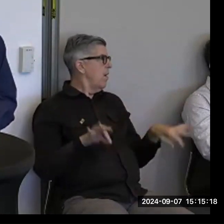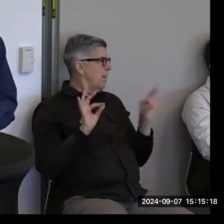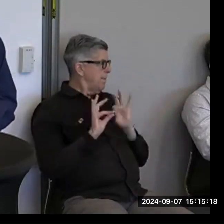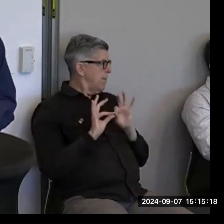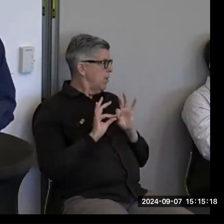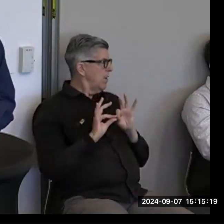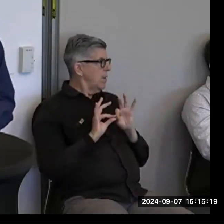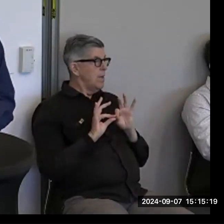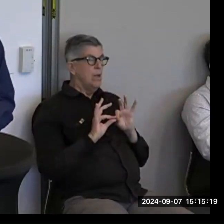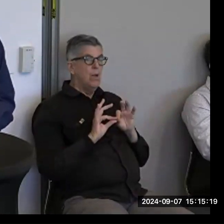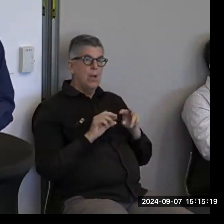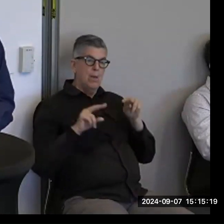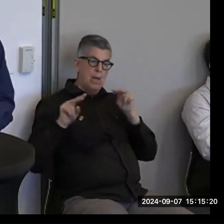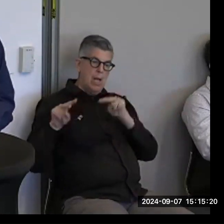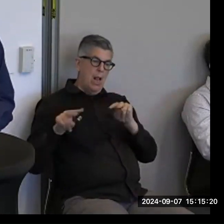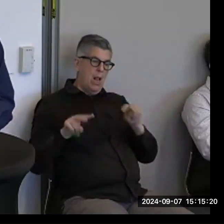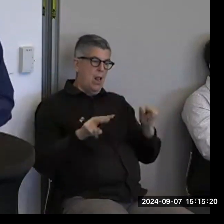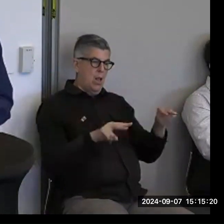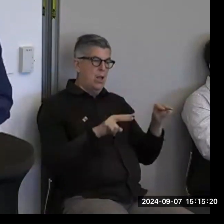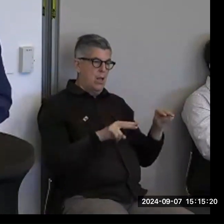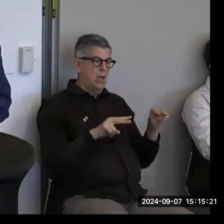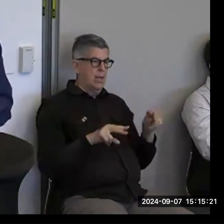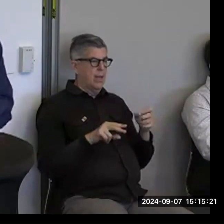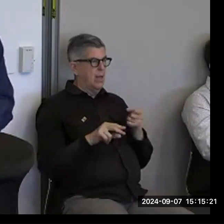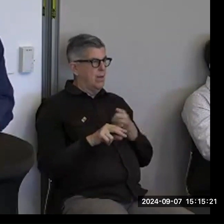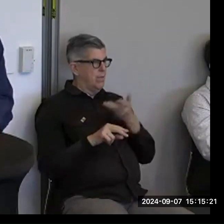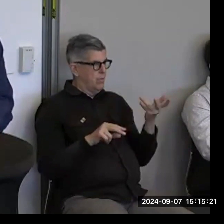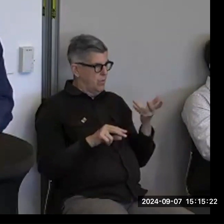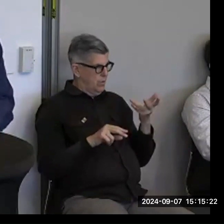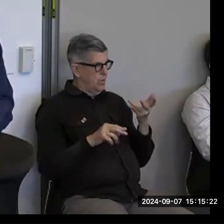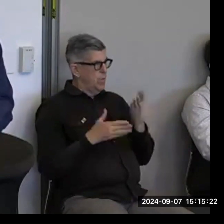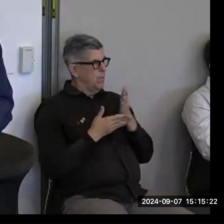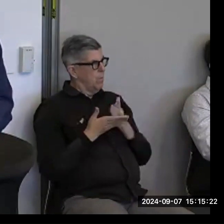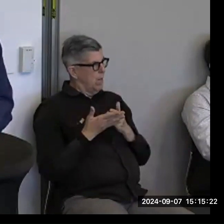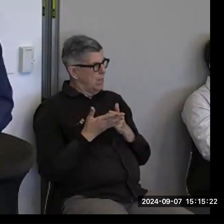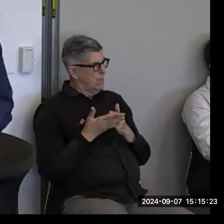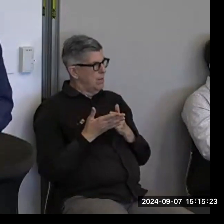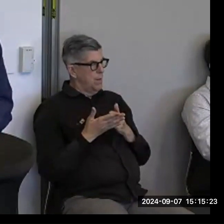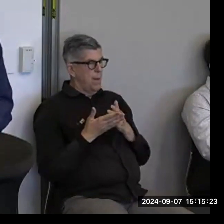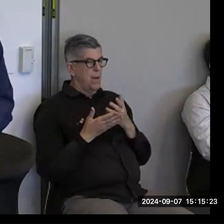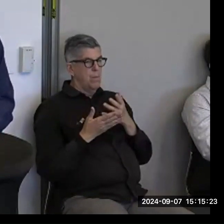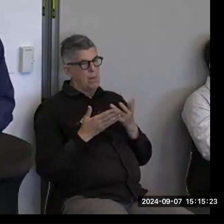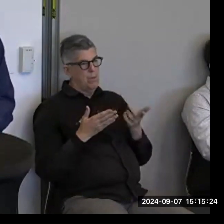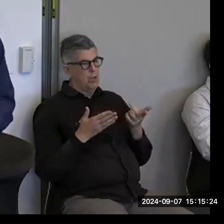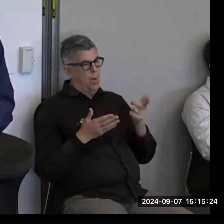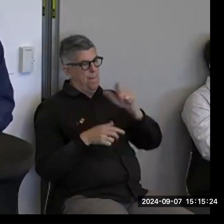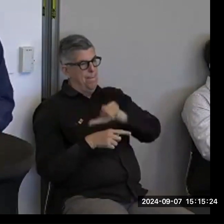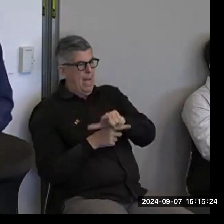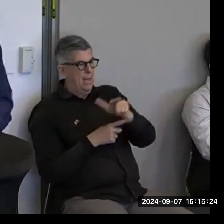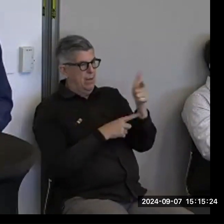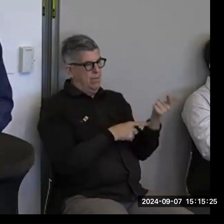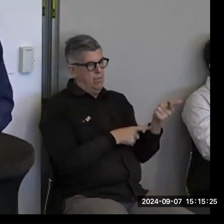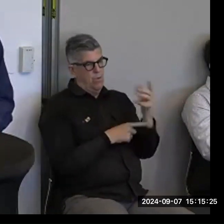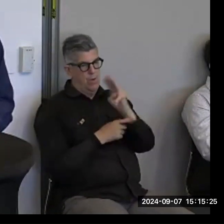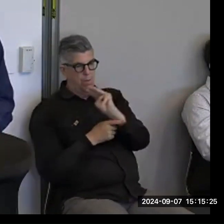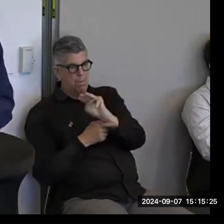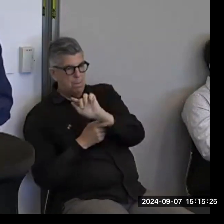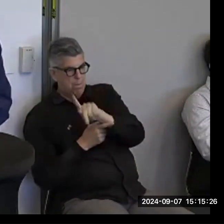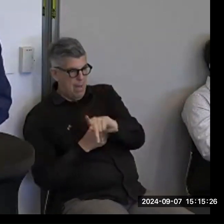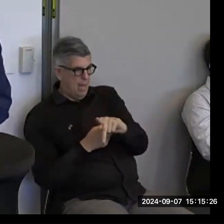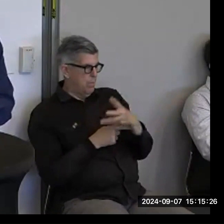at several elements, so you might be flipping back and forth between your map page and your